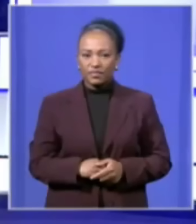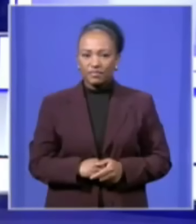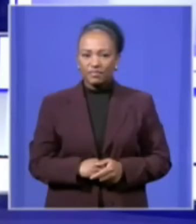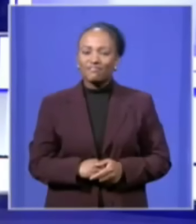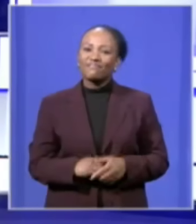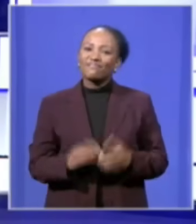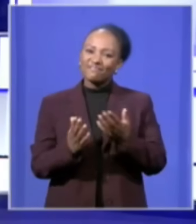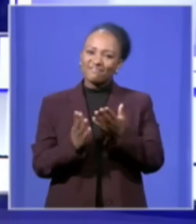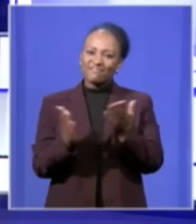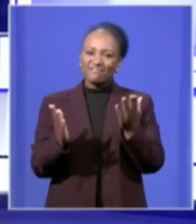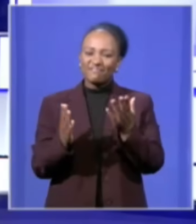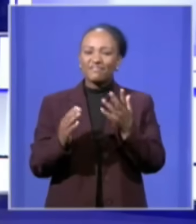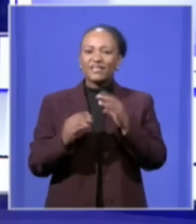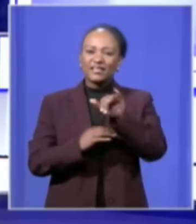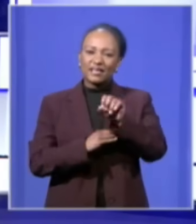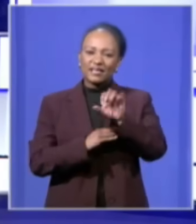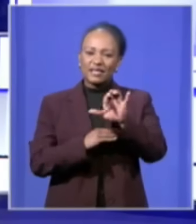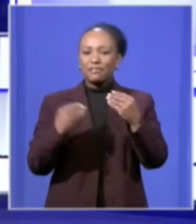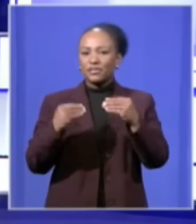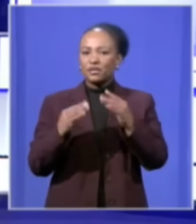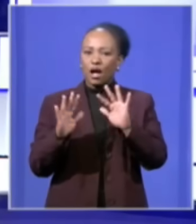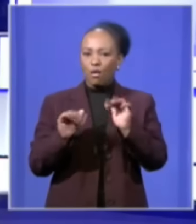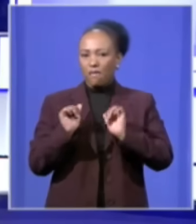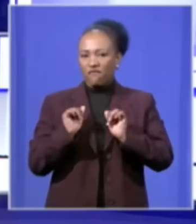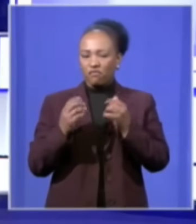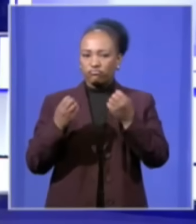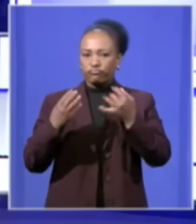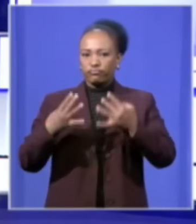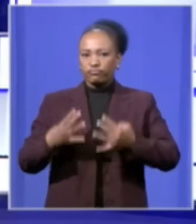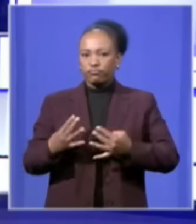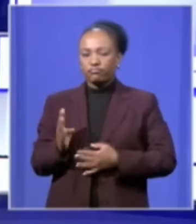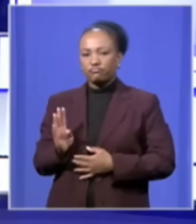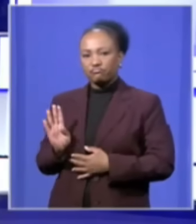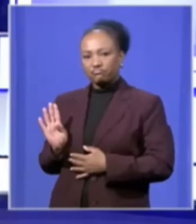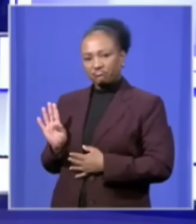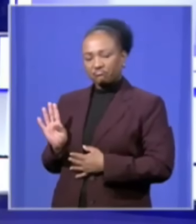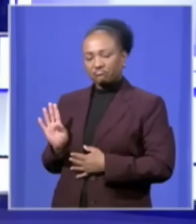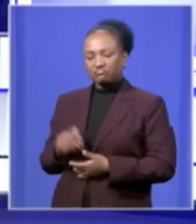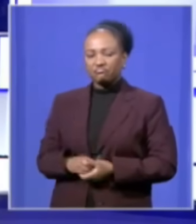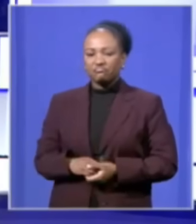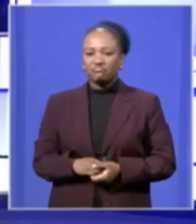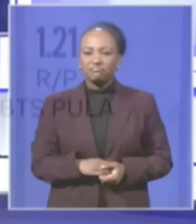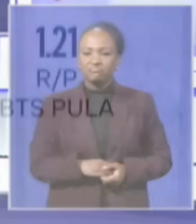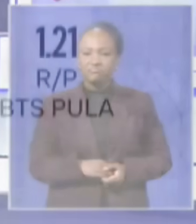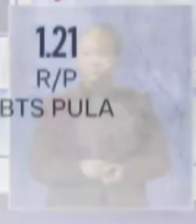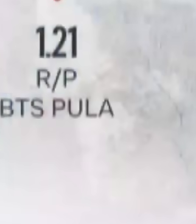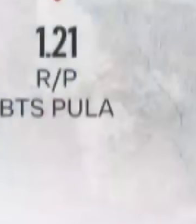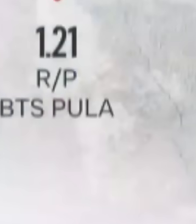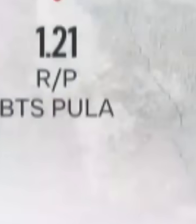Bjale, a re boneng ka boripana gore mebaraka e be eme bjang ge JSE tswalela pijana ka iri ya 5.